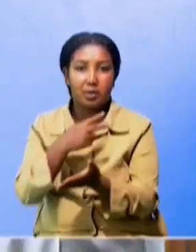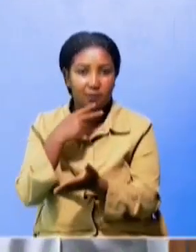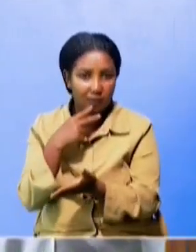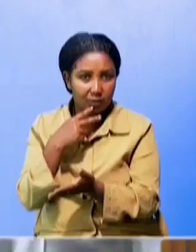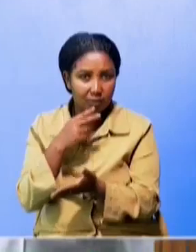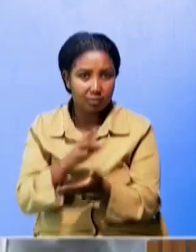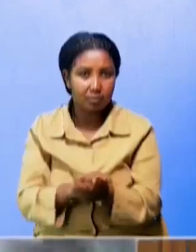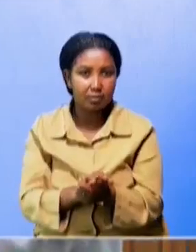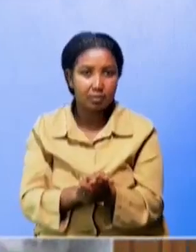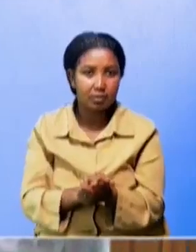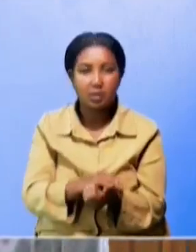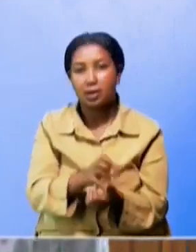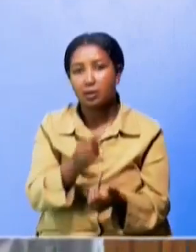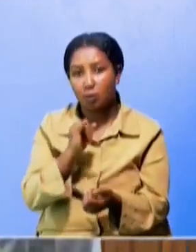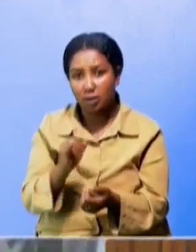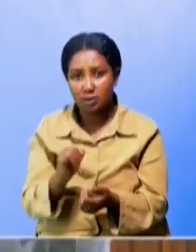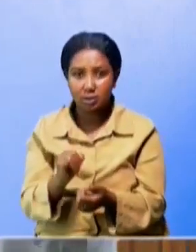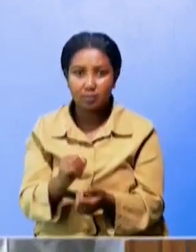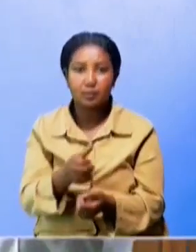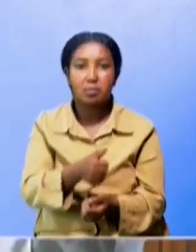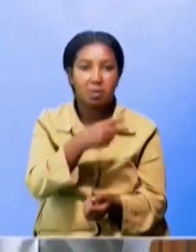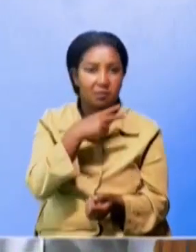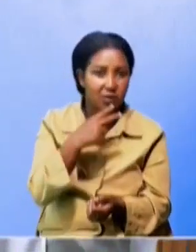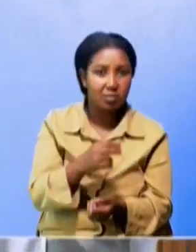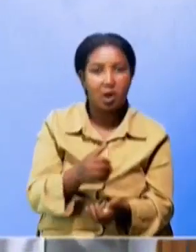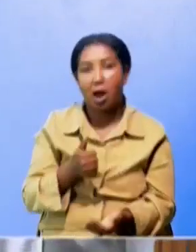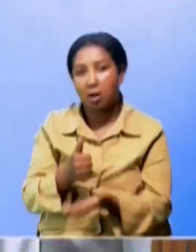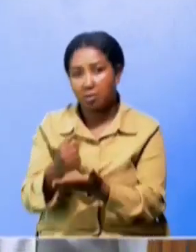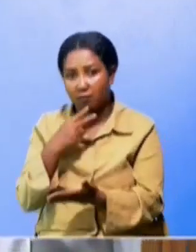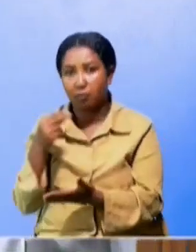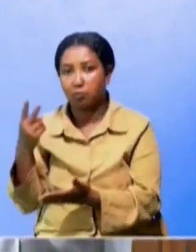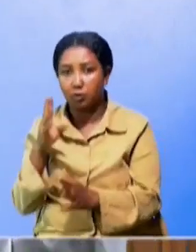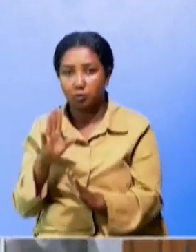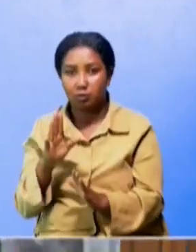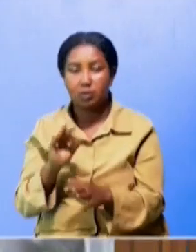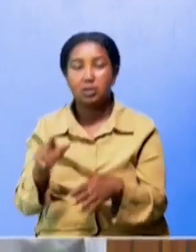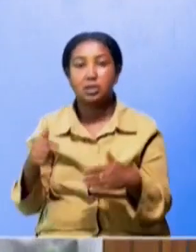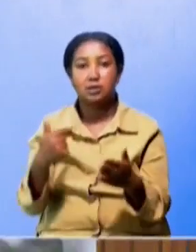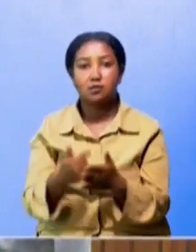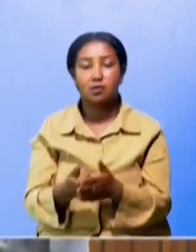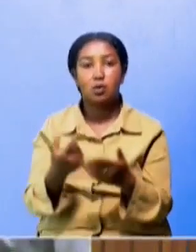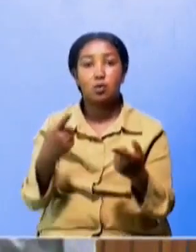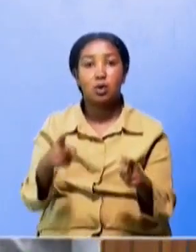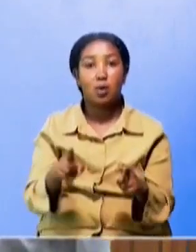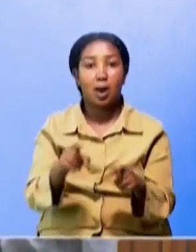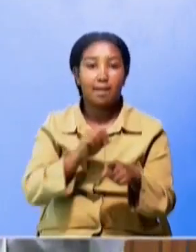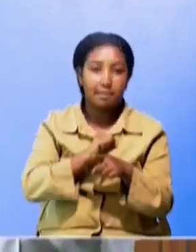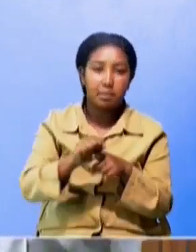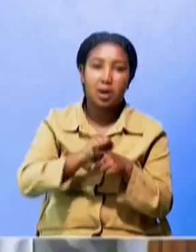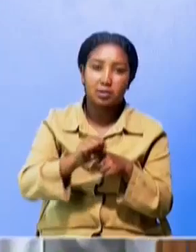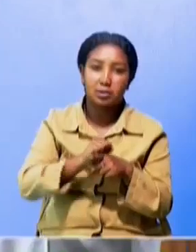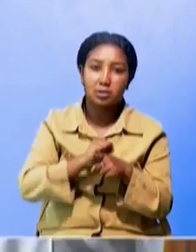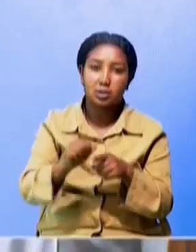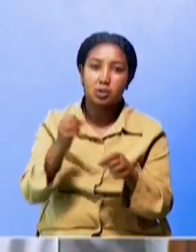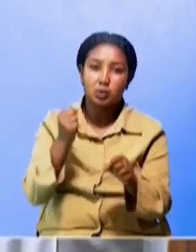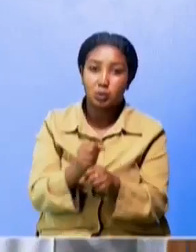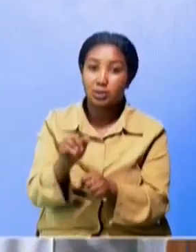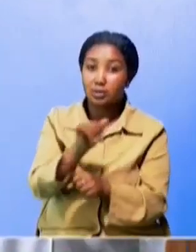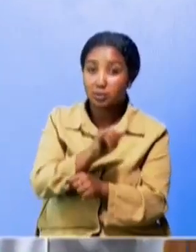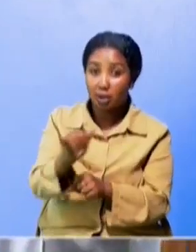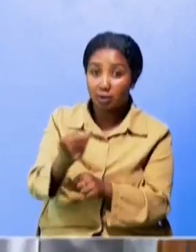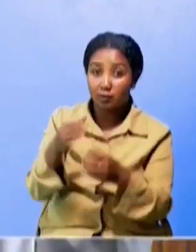And the other one is, that is a main verb. Therefore, while you are practicing and doing such kind